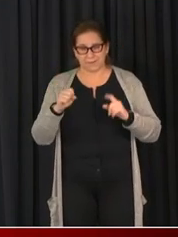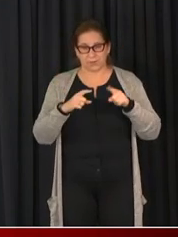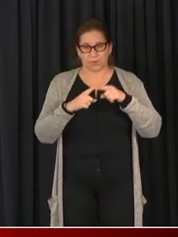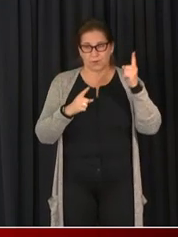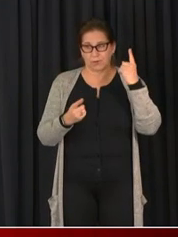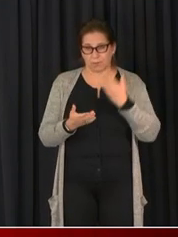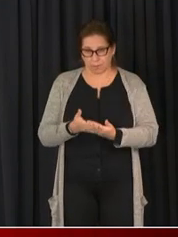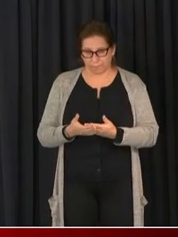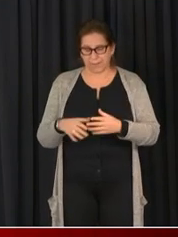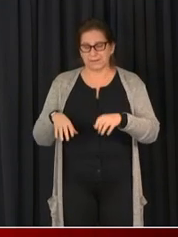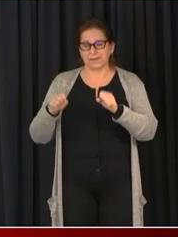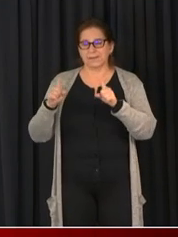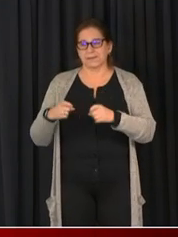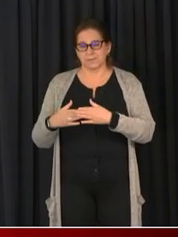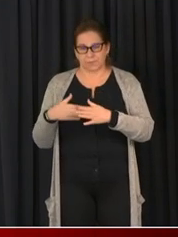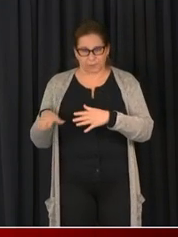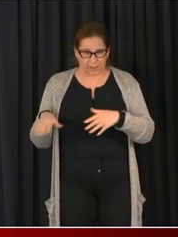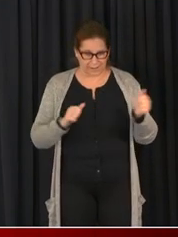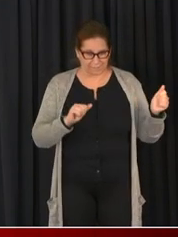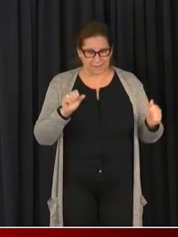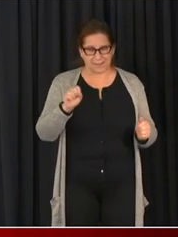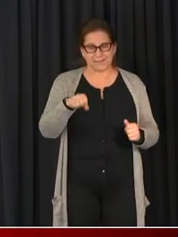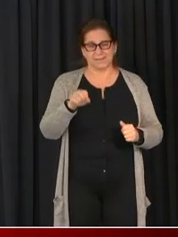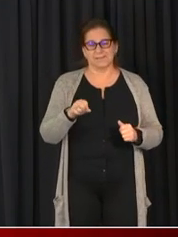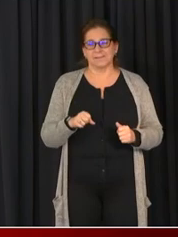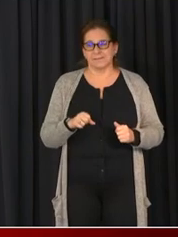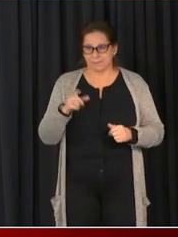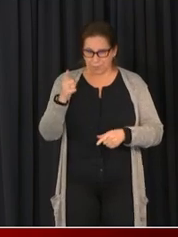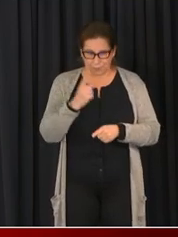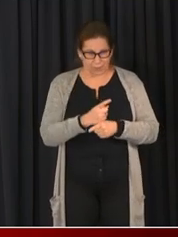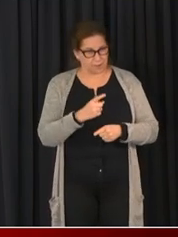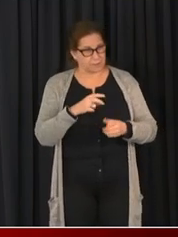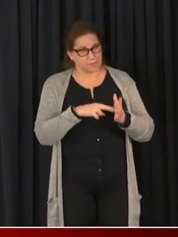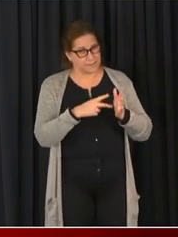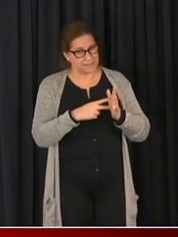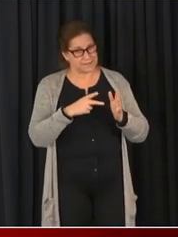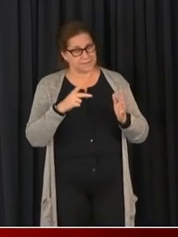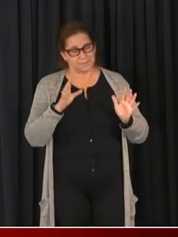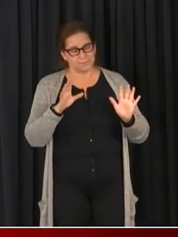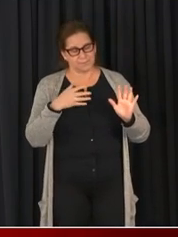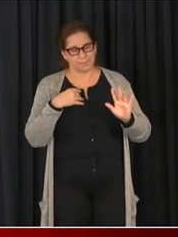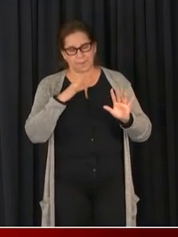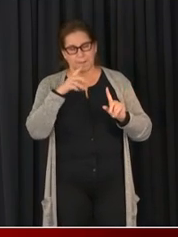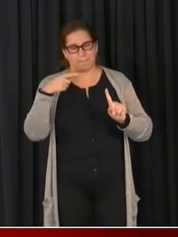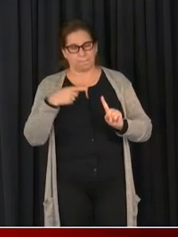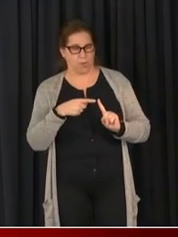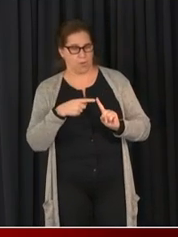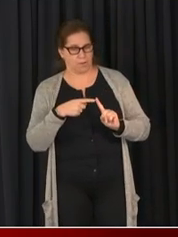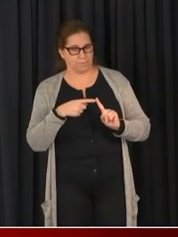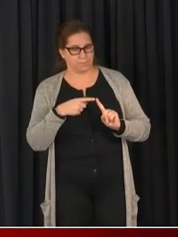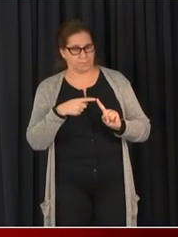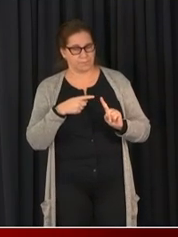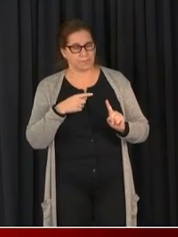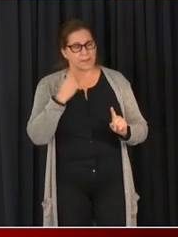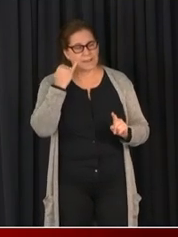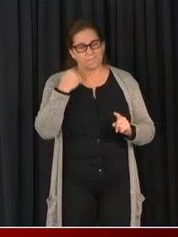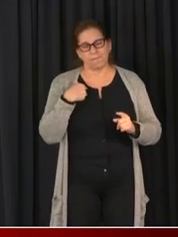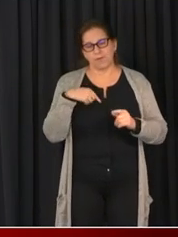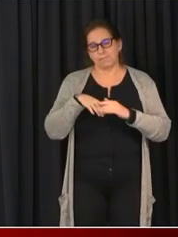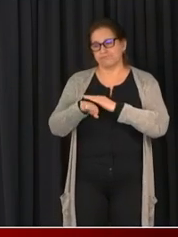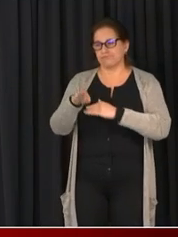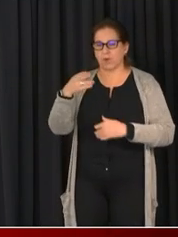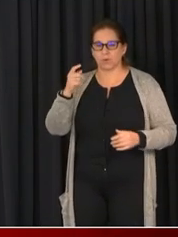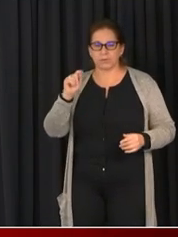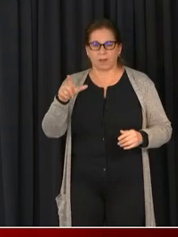they leave? Yes. So that's 2 tests you would like them. That's correct. Okay, and so back to my original question, if a hotel is asking for this, or an